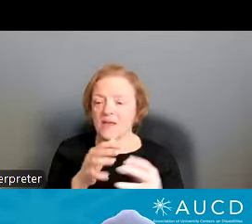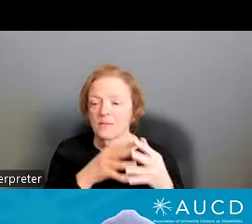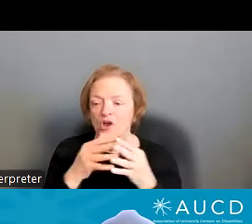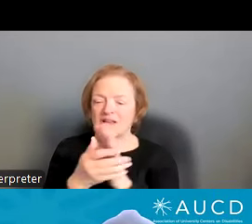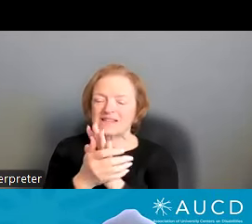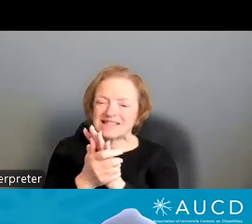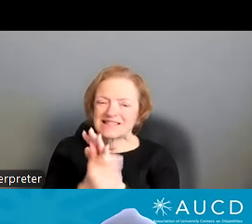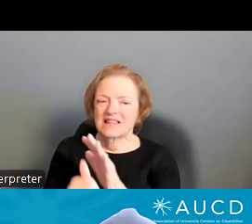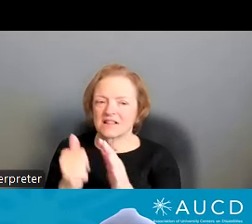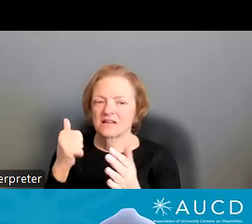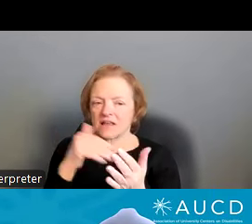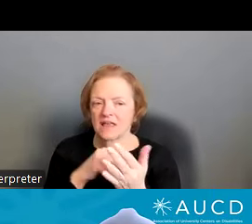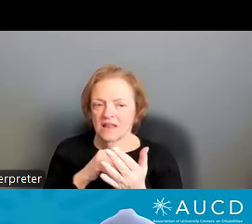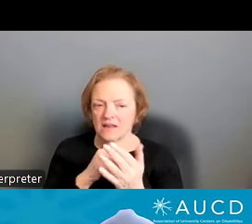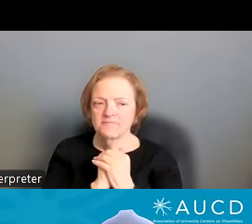Next slide.